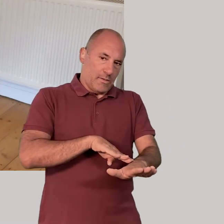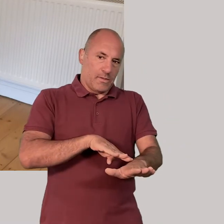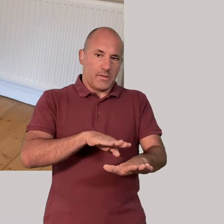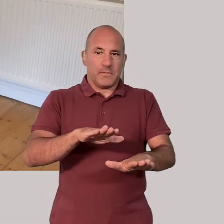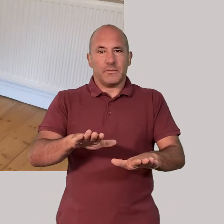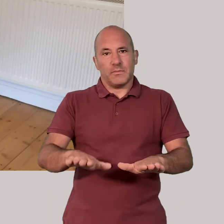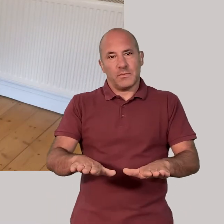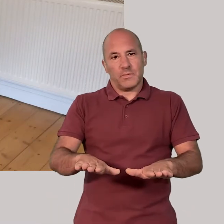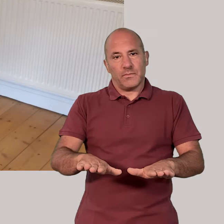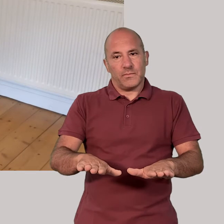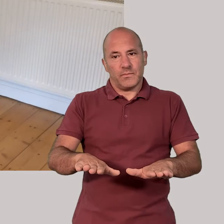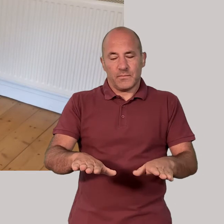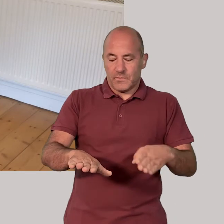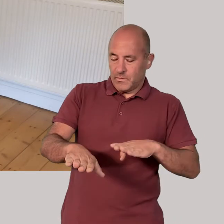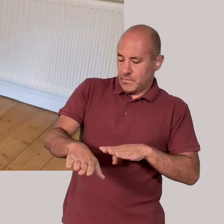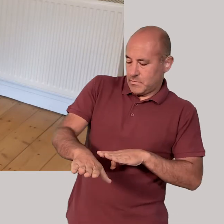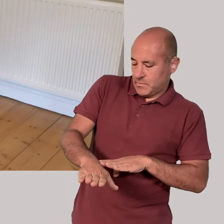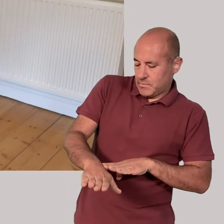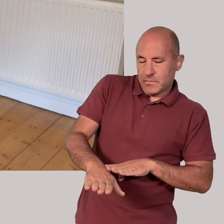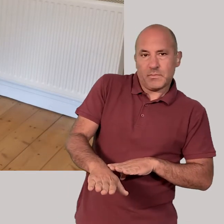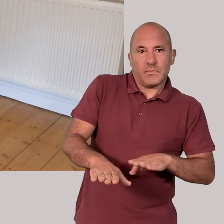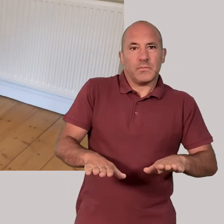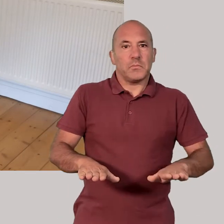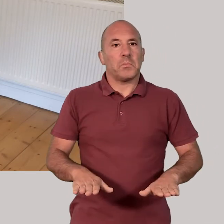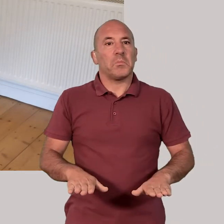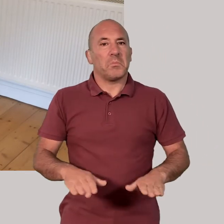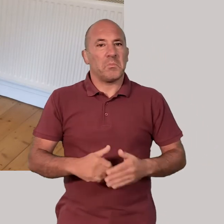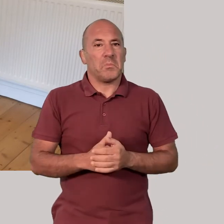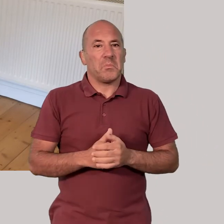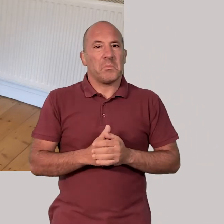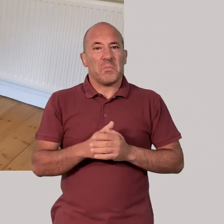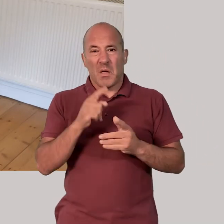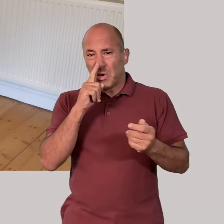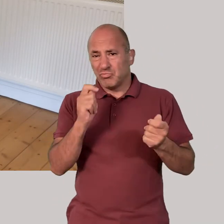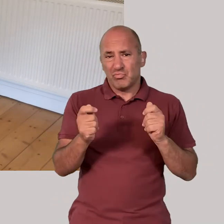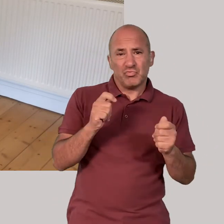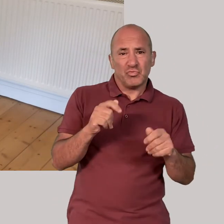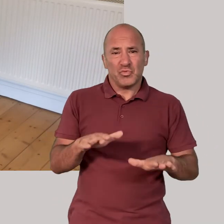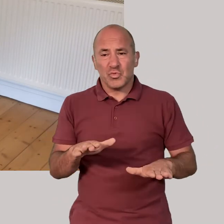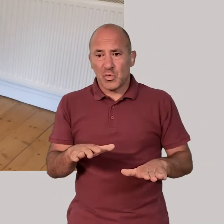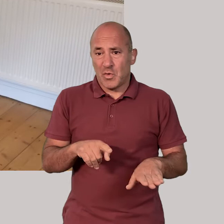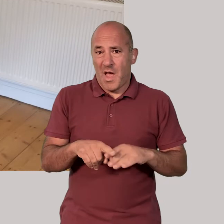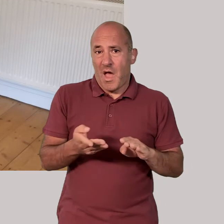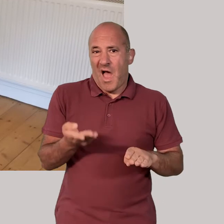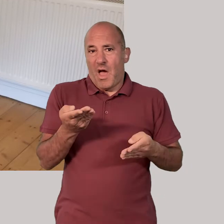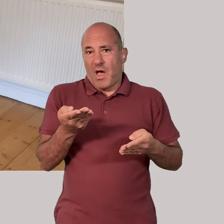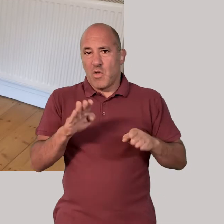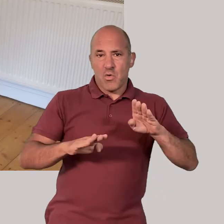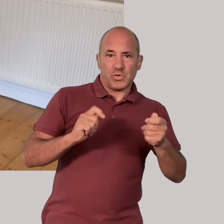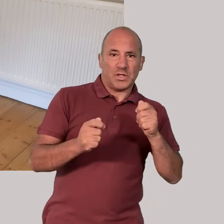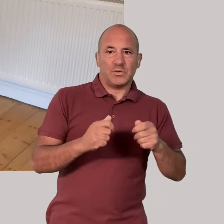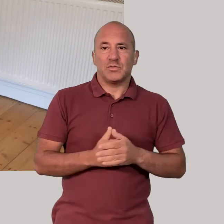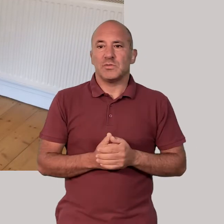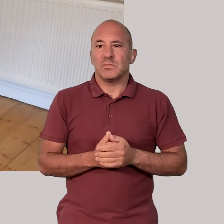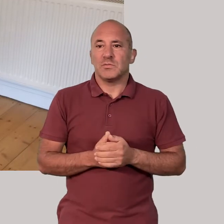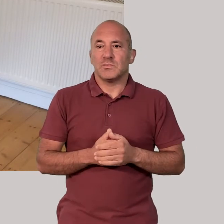Side of your ankle, put it down. And you might just stay with those movements, either of those movements, or you might go a little bit